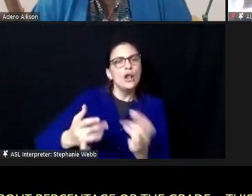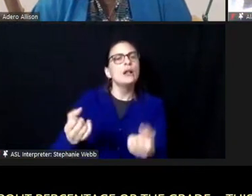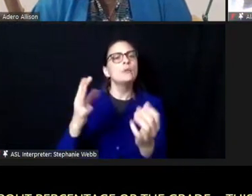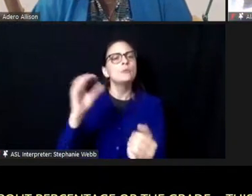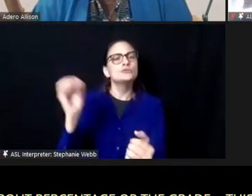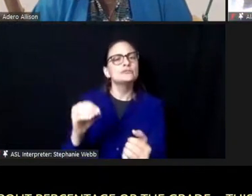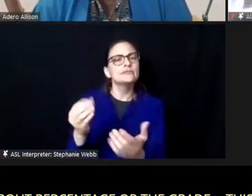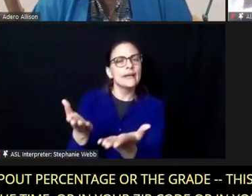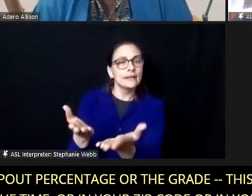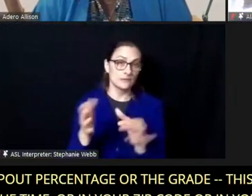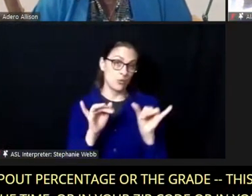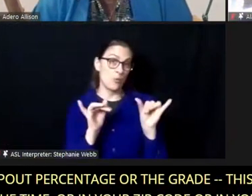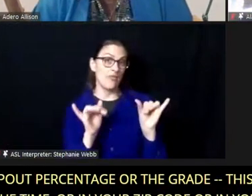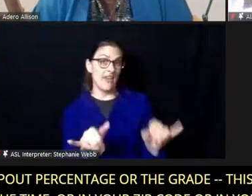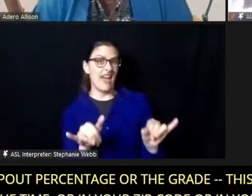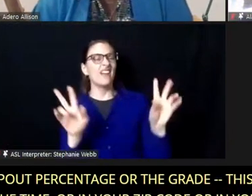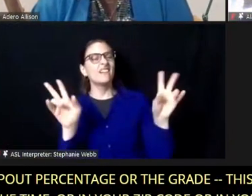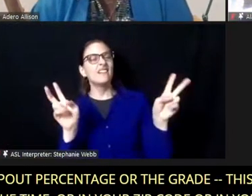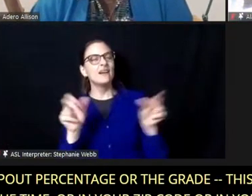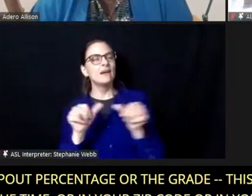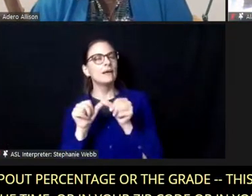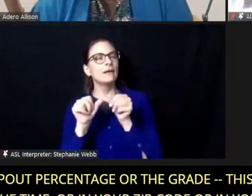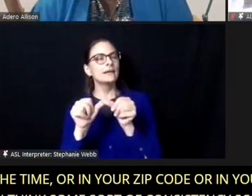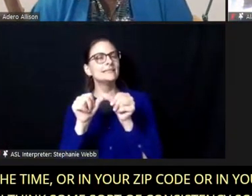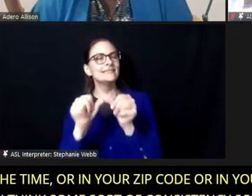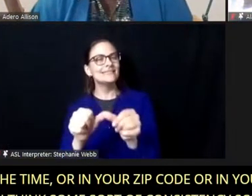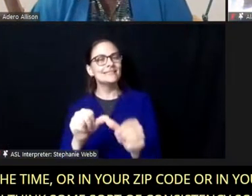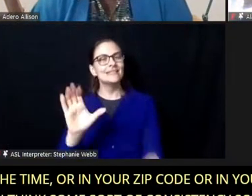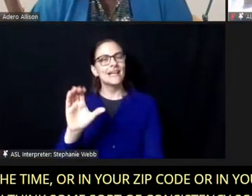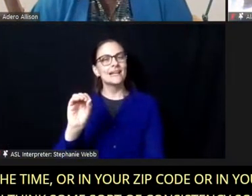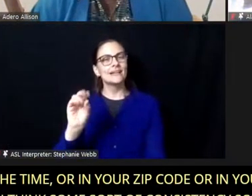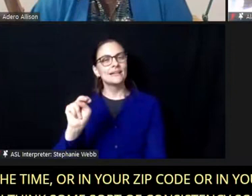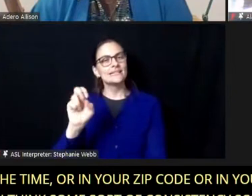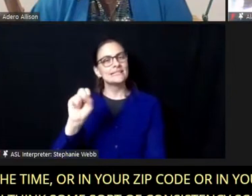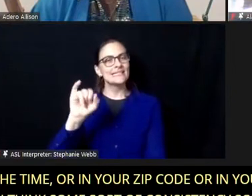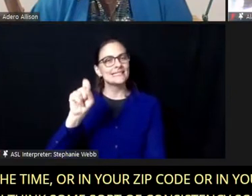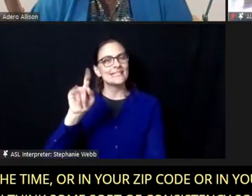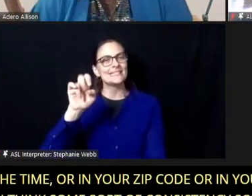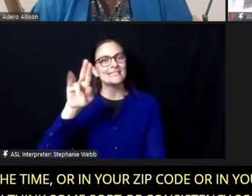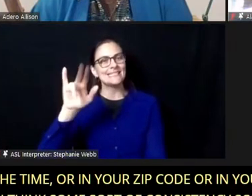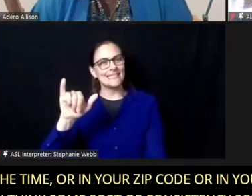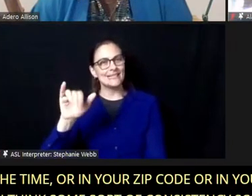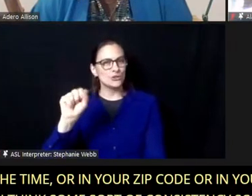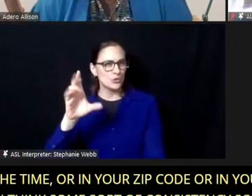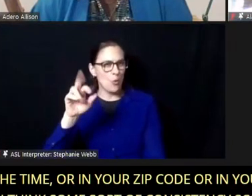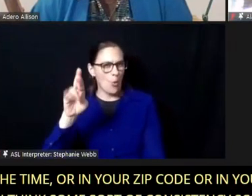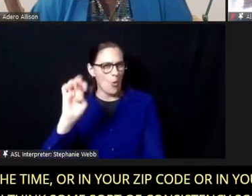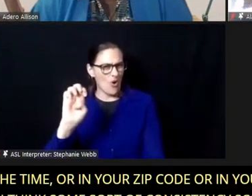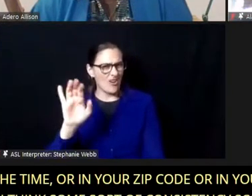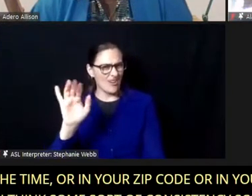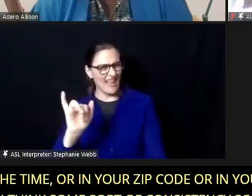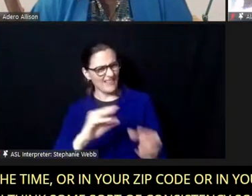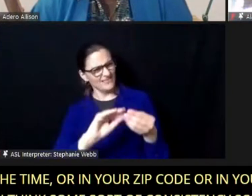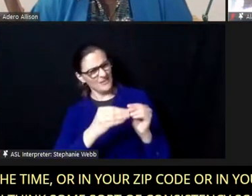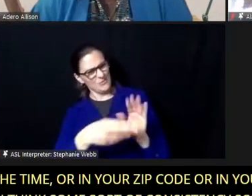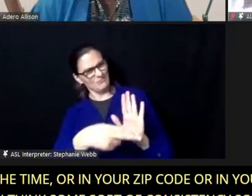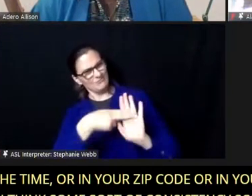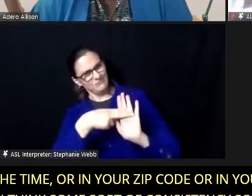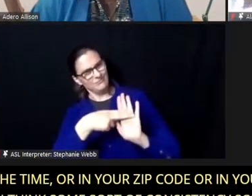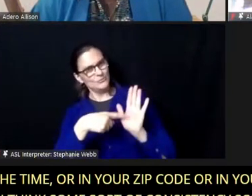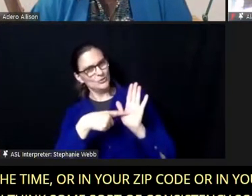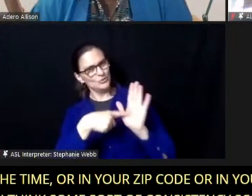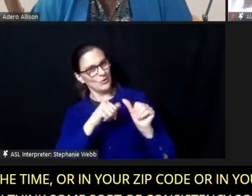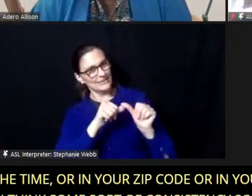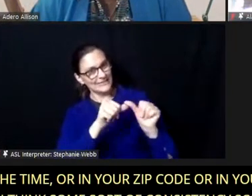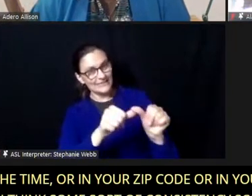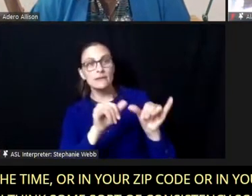me. And I'm also really kind of interested and intrigued when I think about my own shopping process. And this is not so much what's in the label,